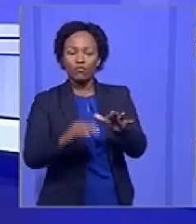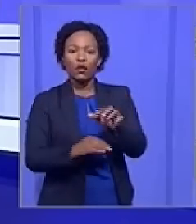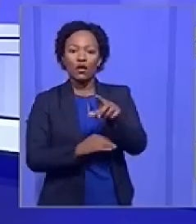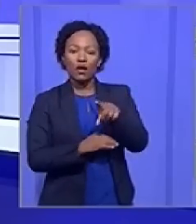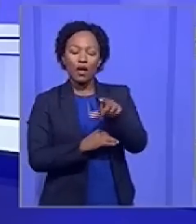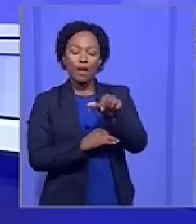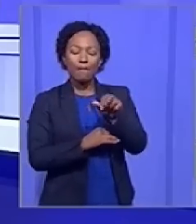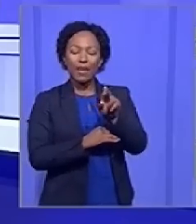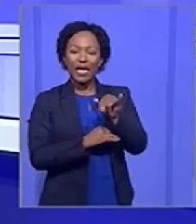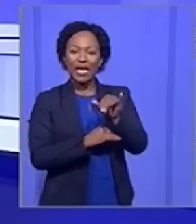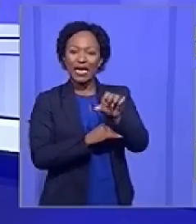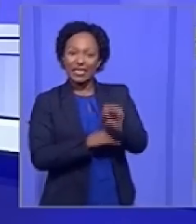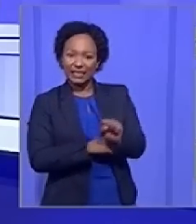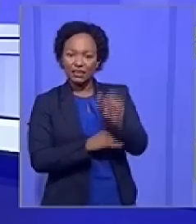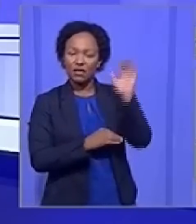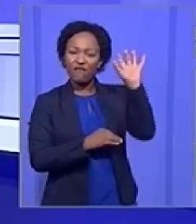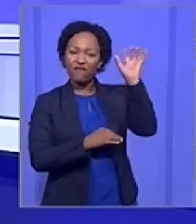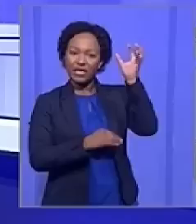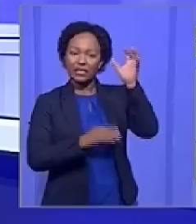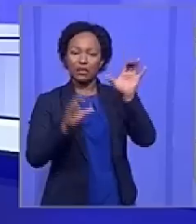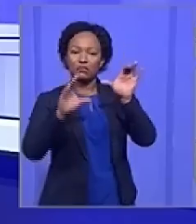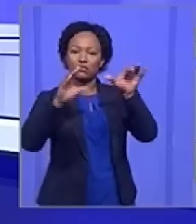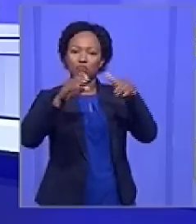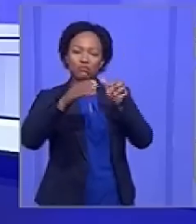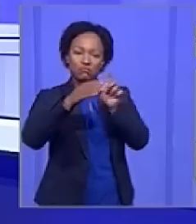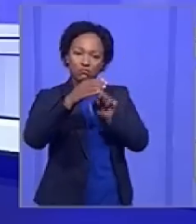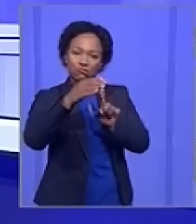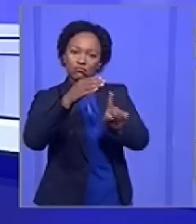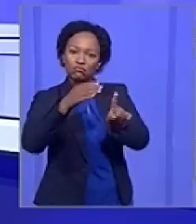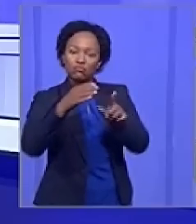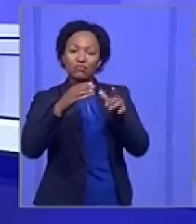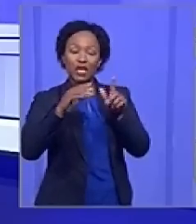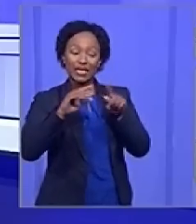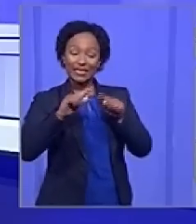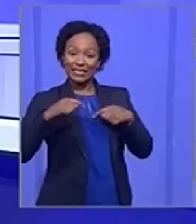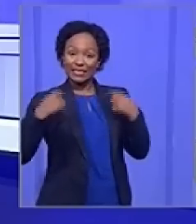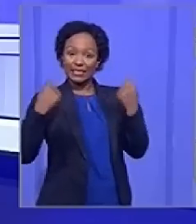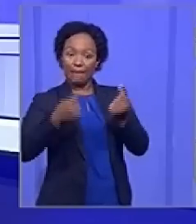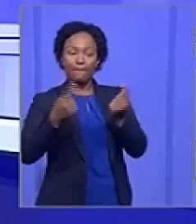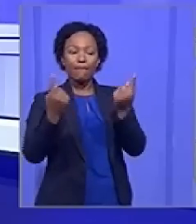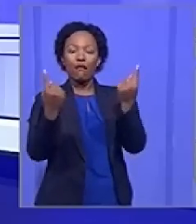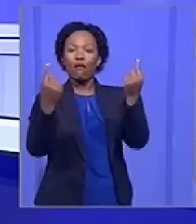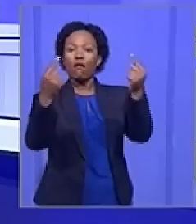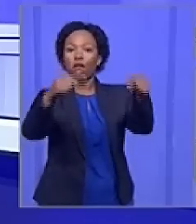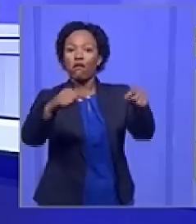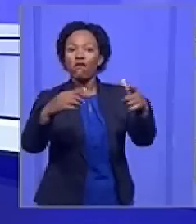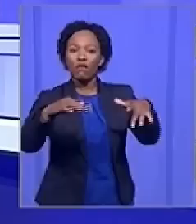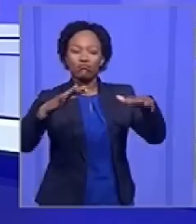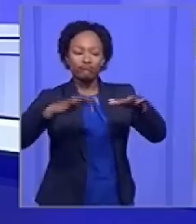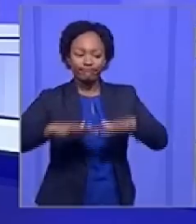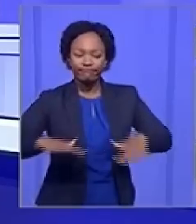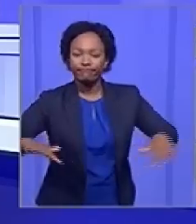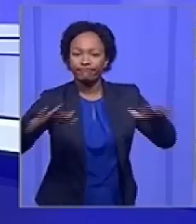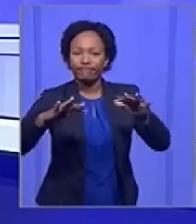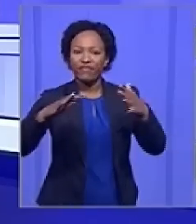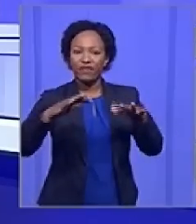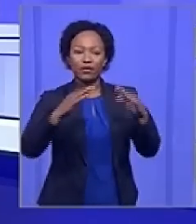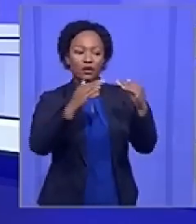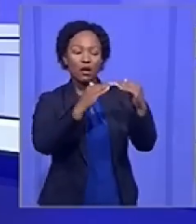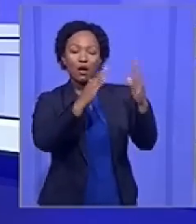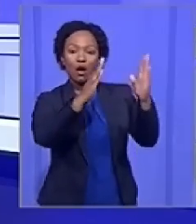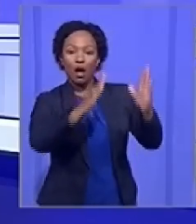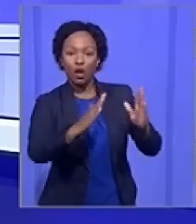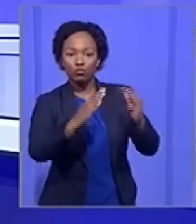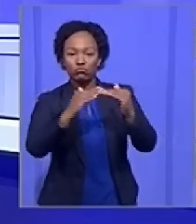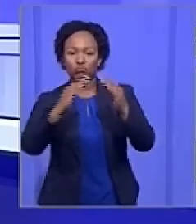tumahole Paris Free State. Ditho tsa mokga di hlotse letshare lohle di le lesolong la ho kena ntlo le ntlo